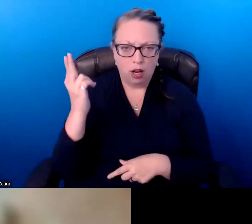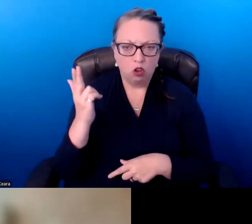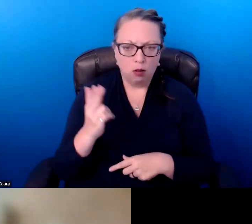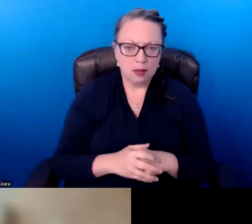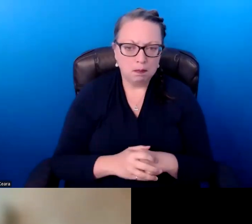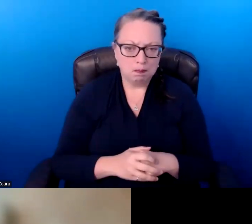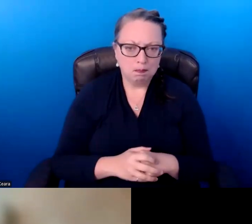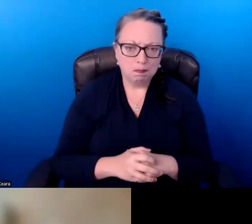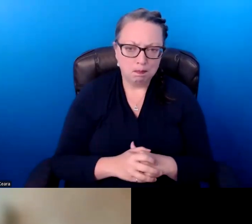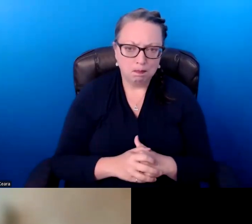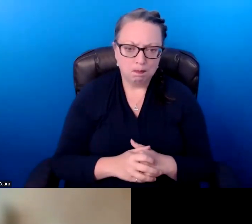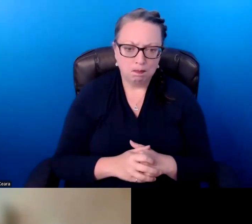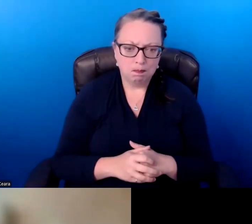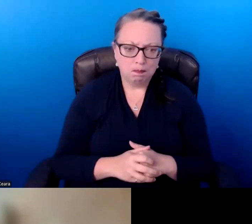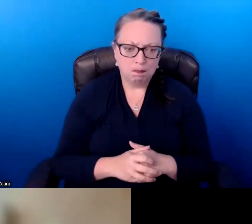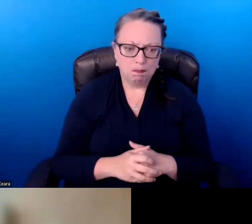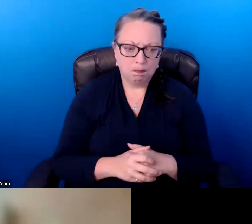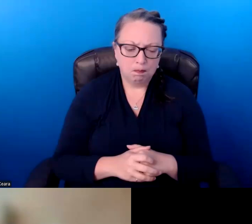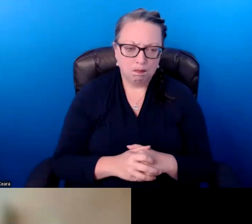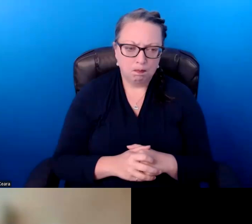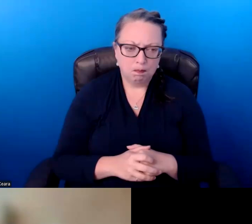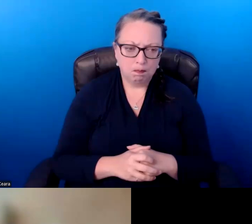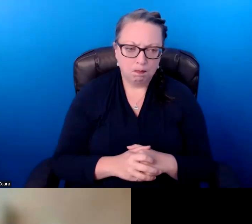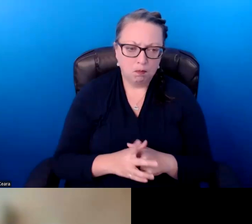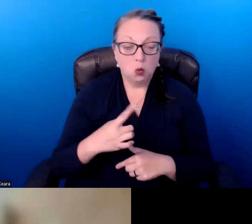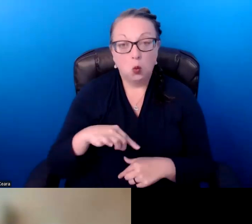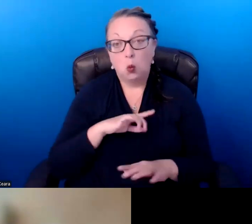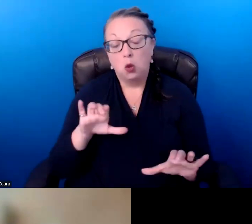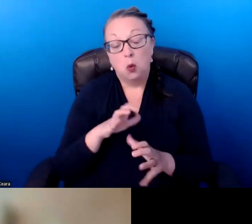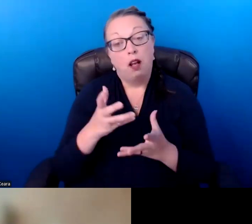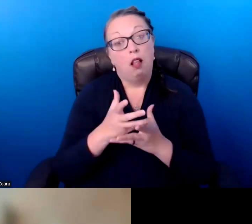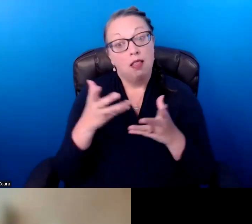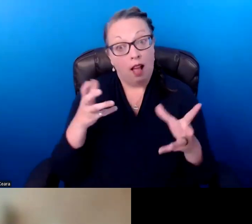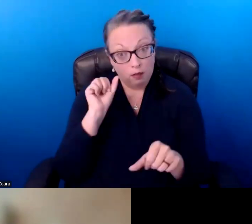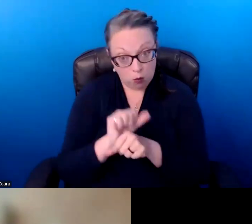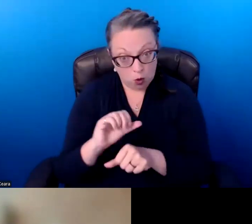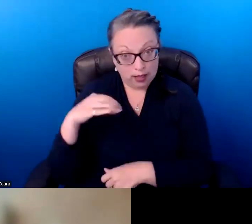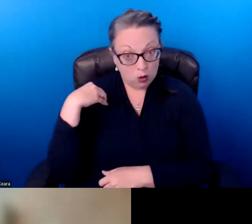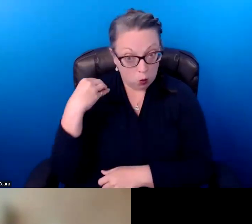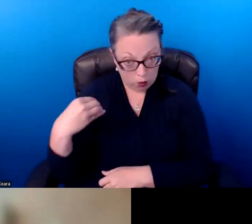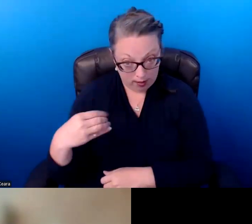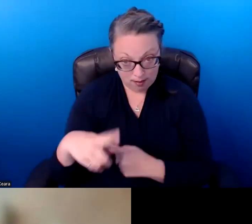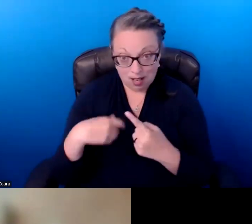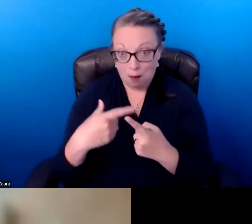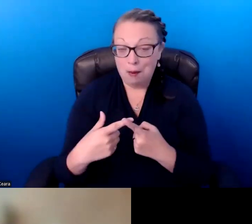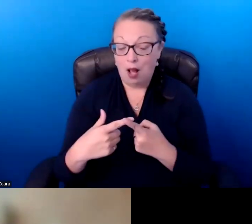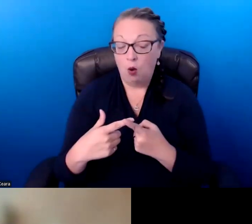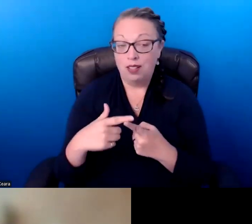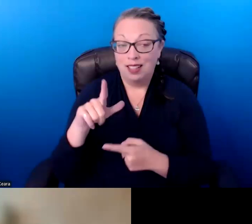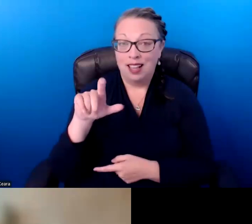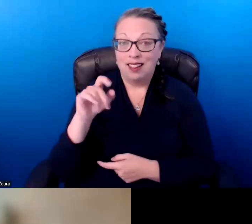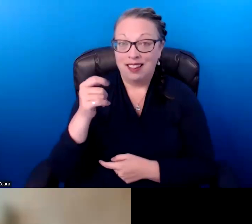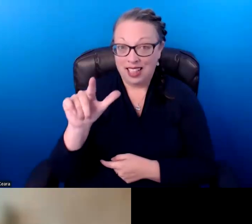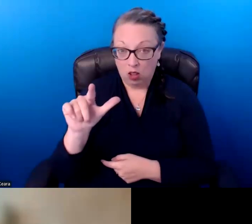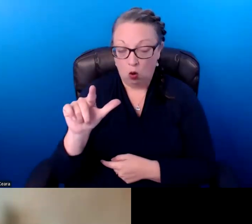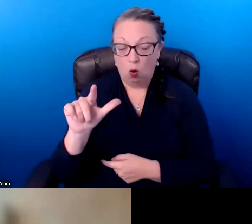Sure. Okay. So we are doing a ton of work in Oregon about lethal means reduction